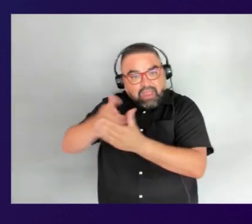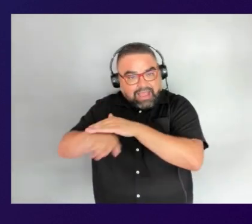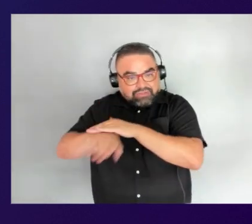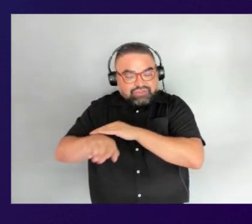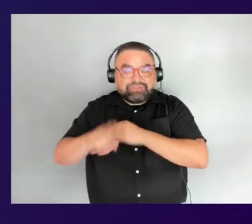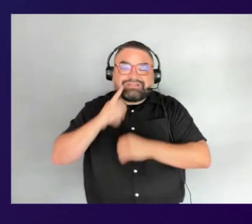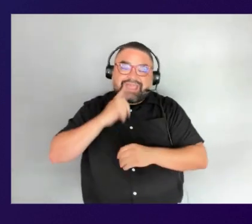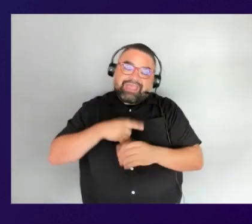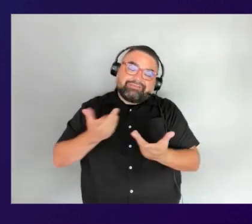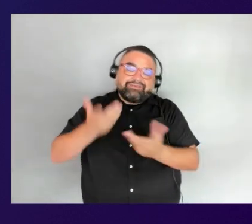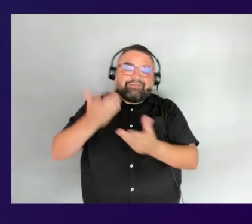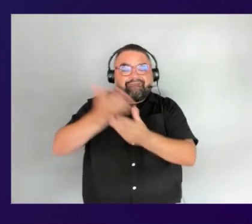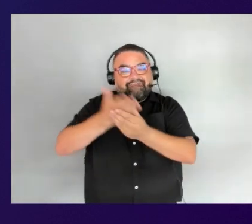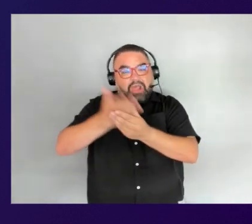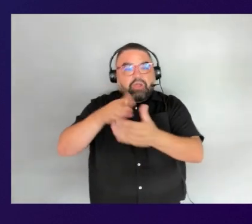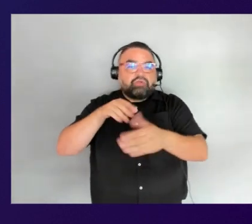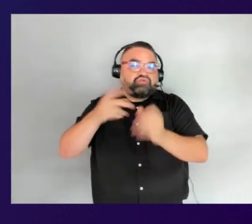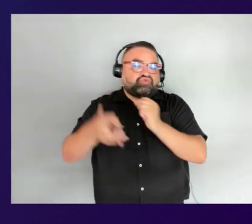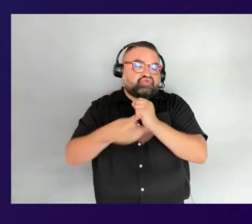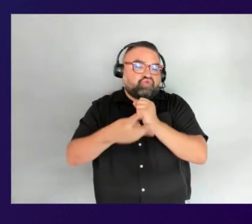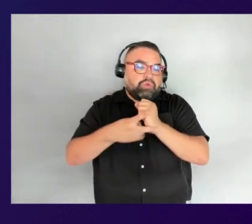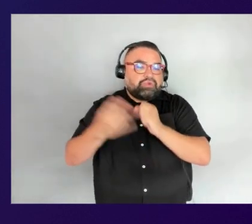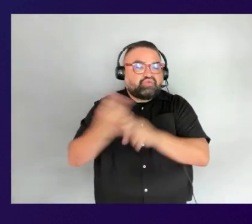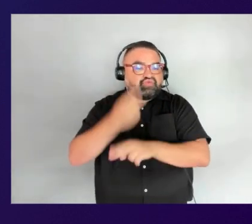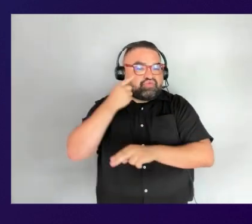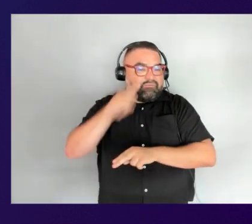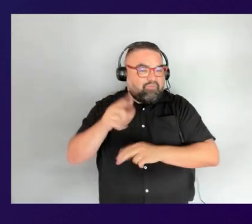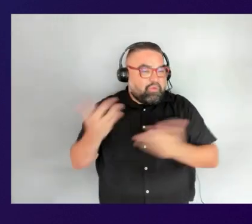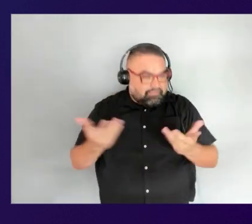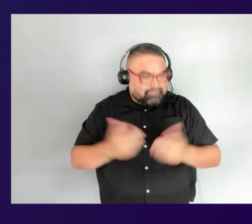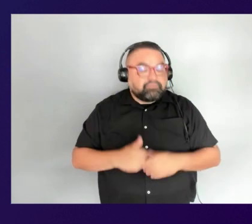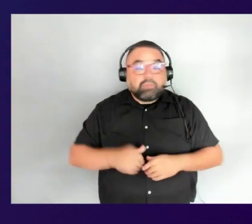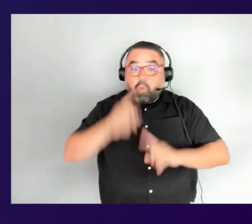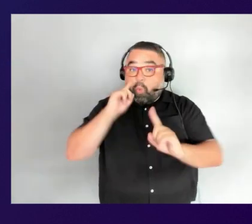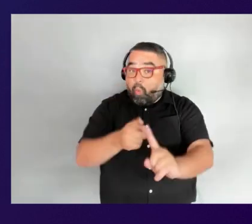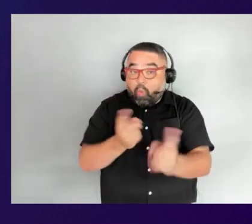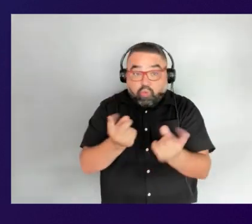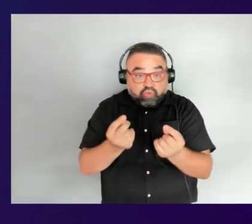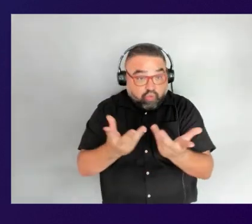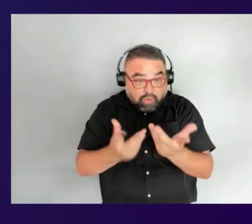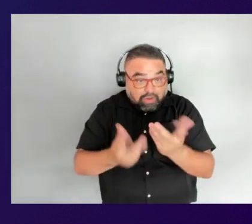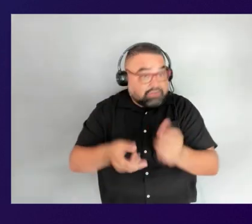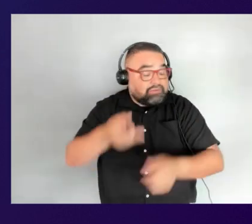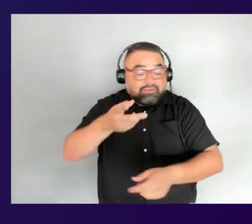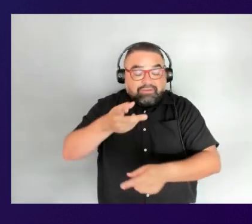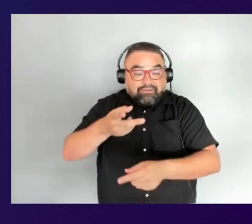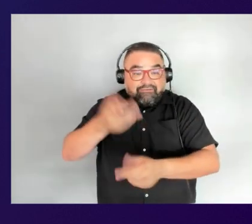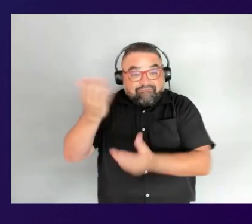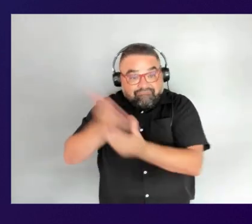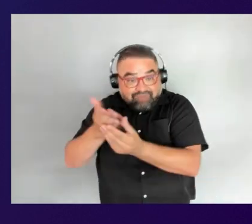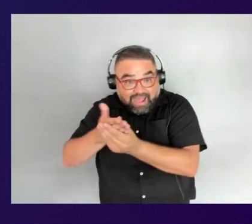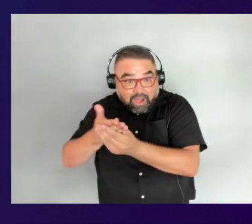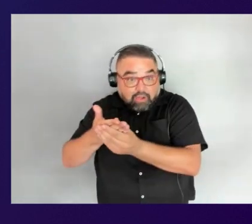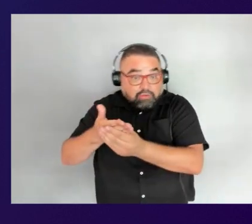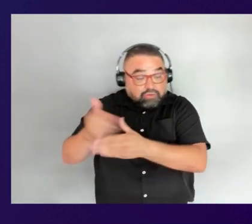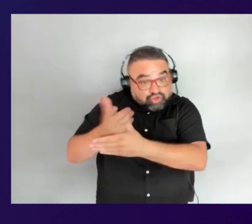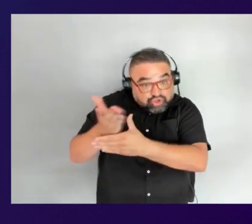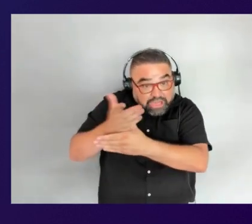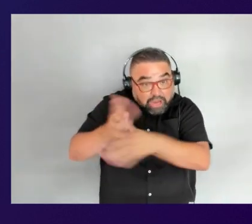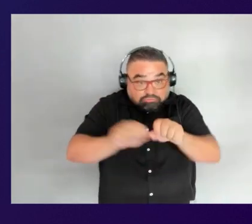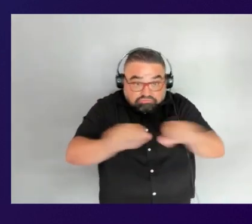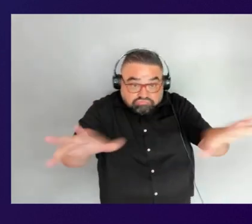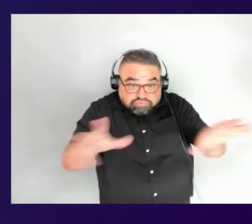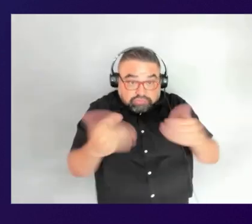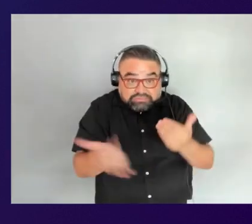for. And they want to be able to, customers like to be able to deploy shared file storage quickly and easily and have different types of business units within